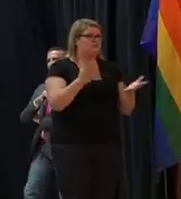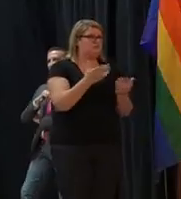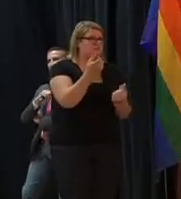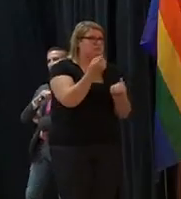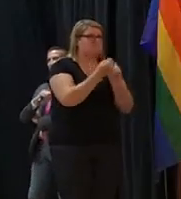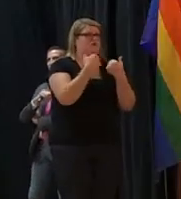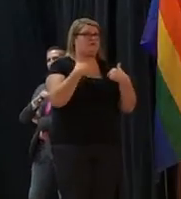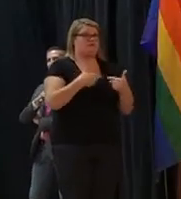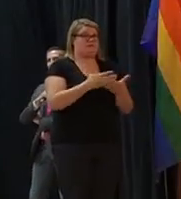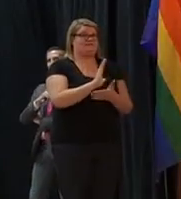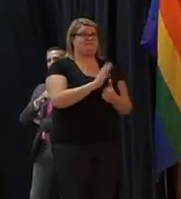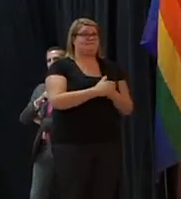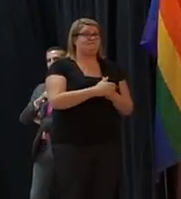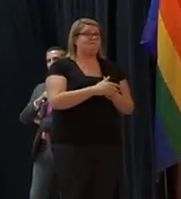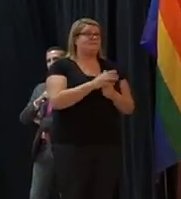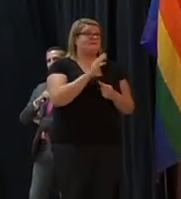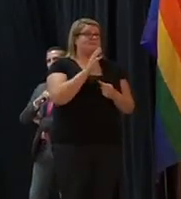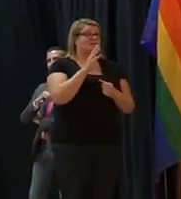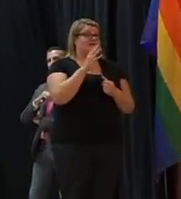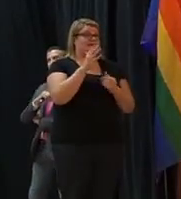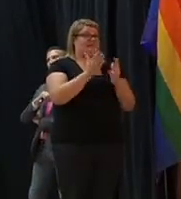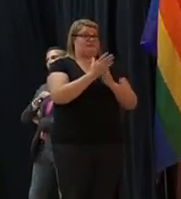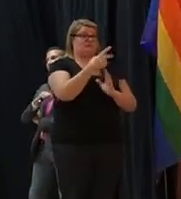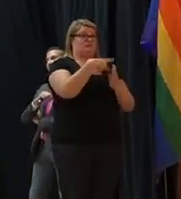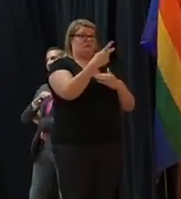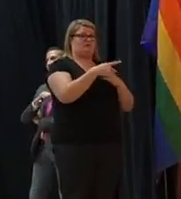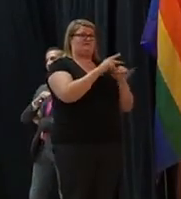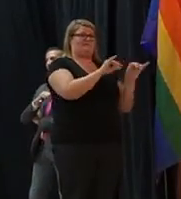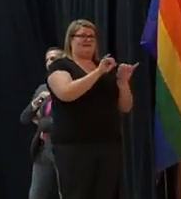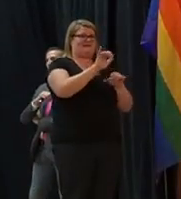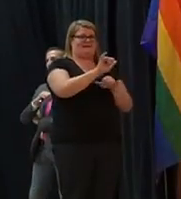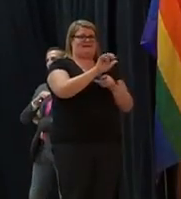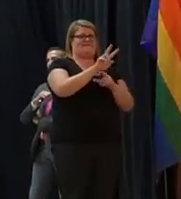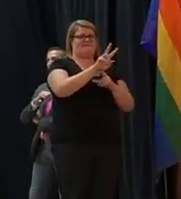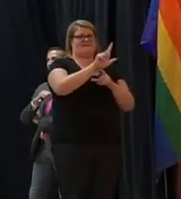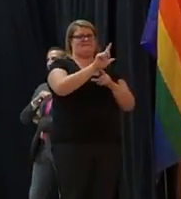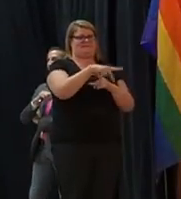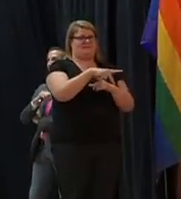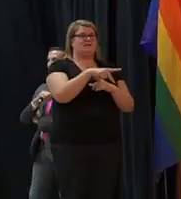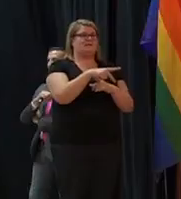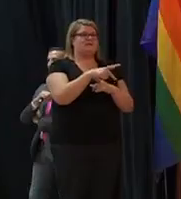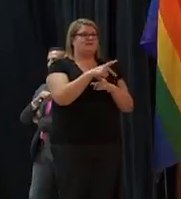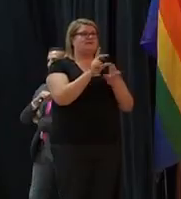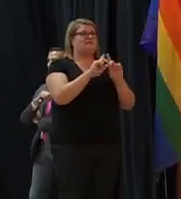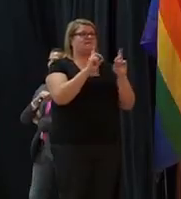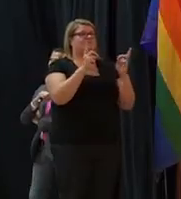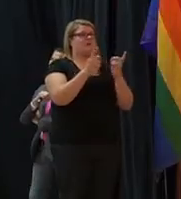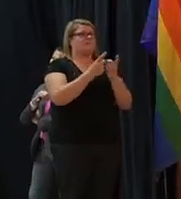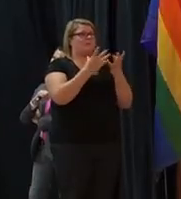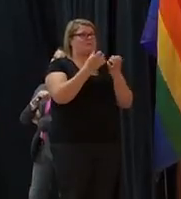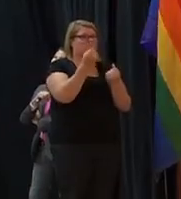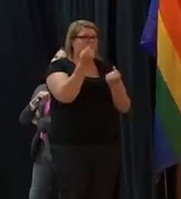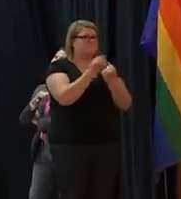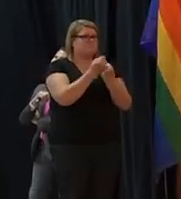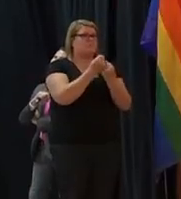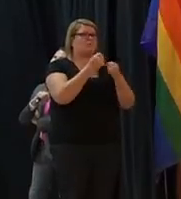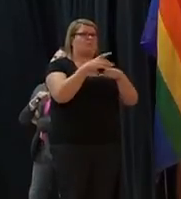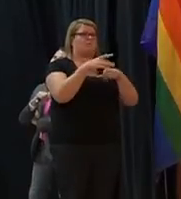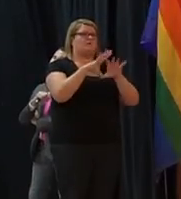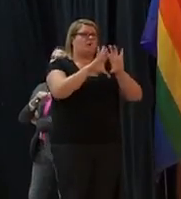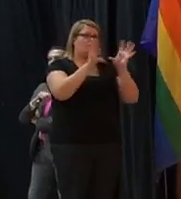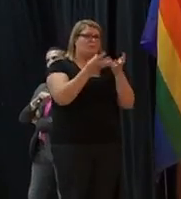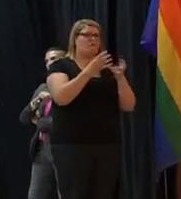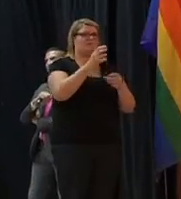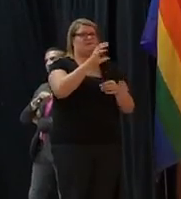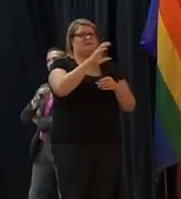rights. And it's through programs like the IVLP, the department seeks to support global